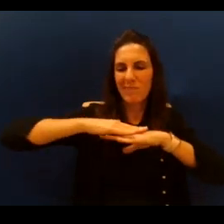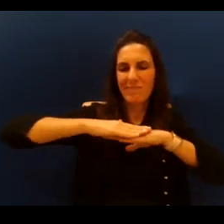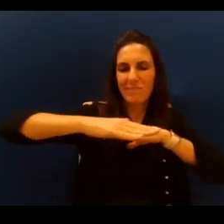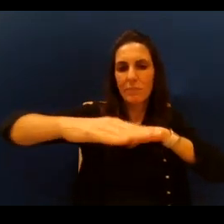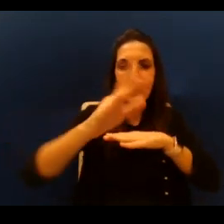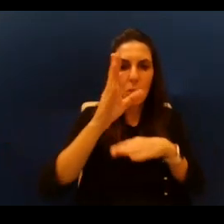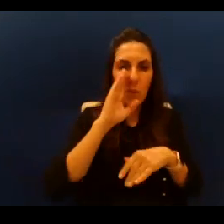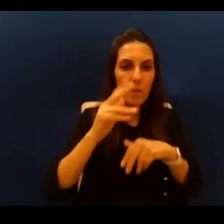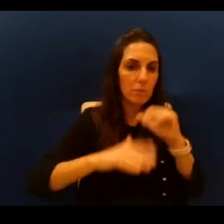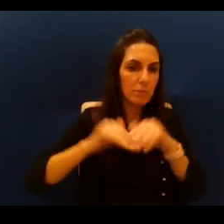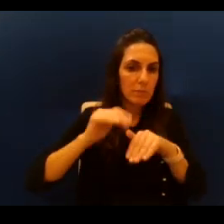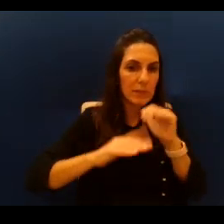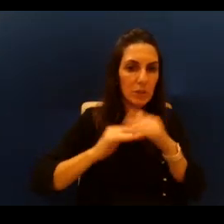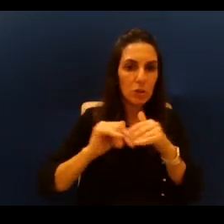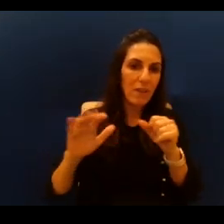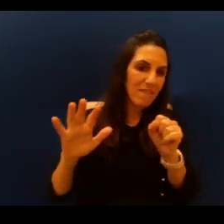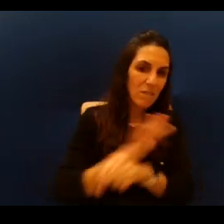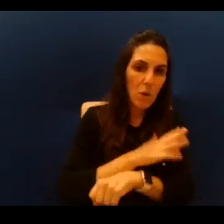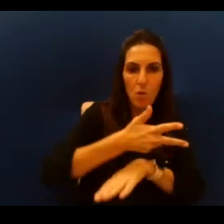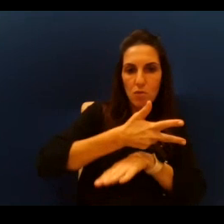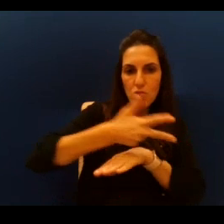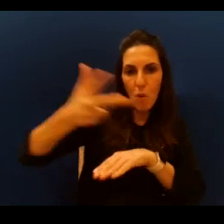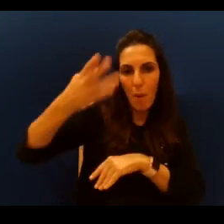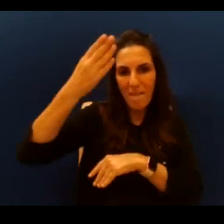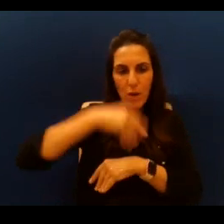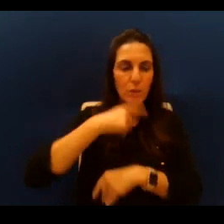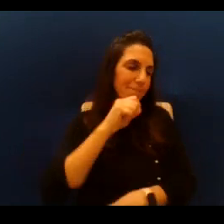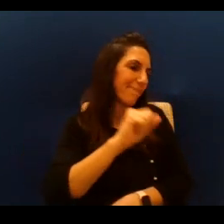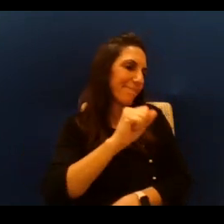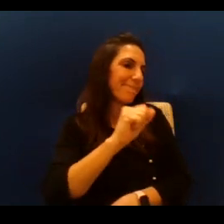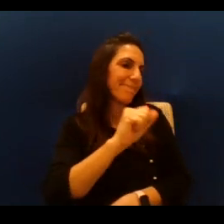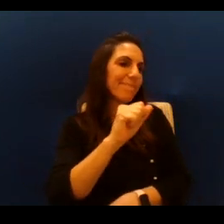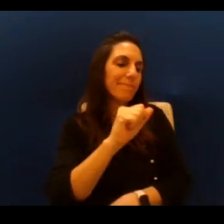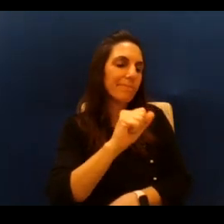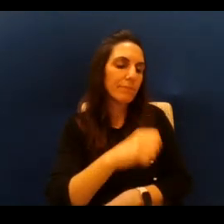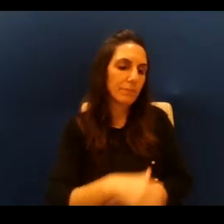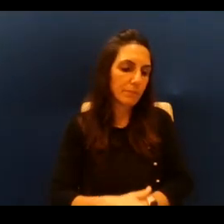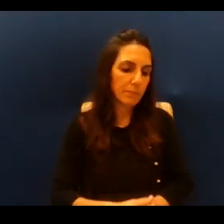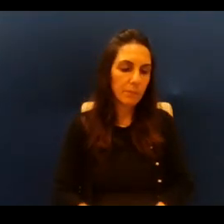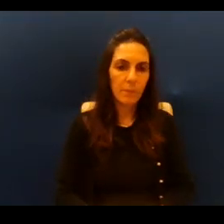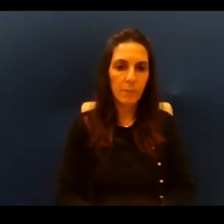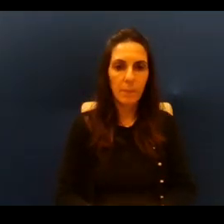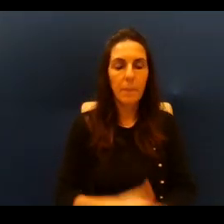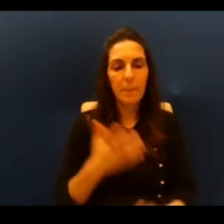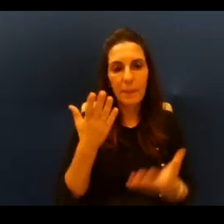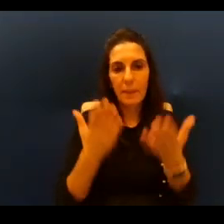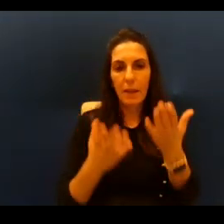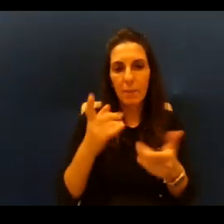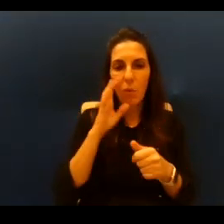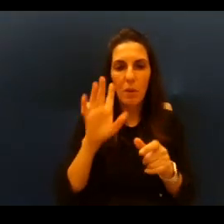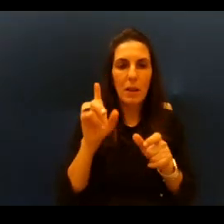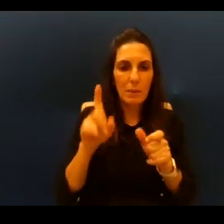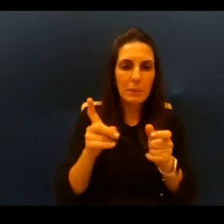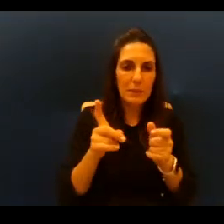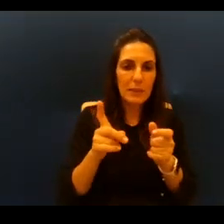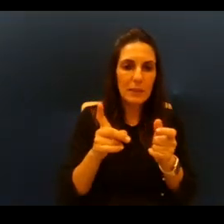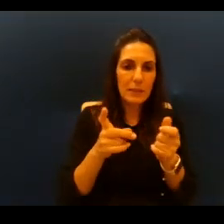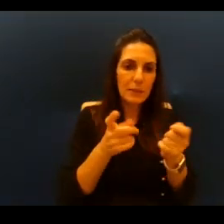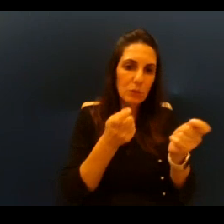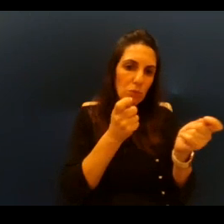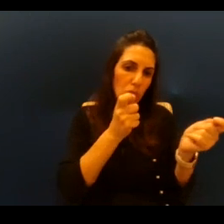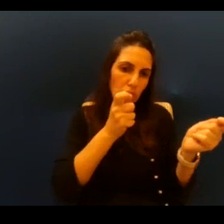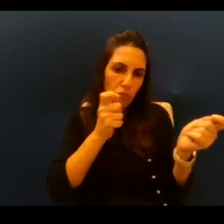entire parking area in front? Yes, from my understanding, it is. Okay. Mm-hmm. They might just have to phase it if they're trying to phase keep it, some of the businesses